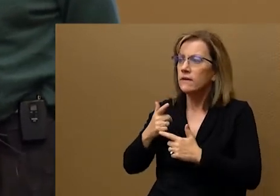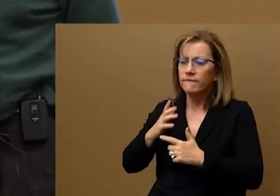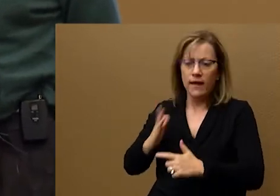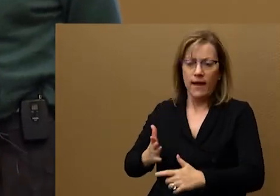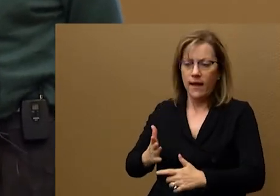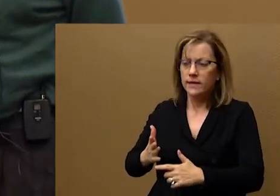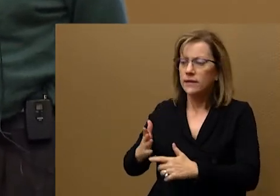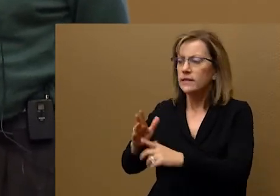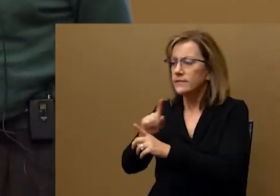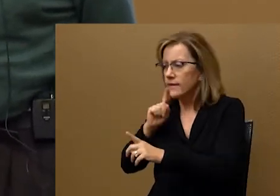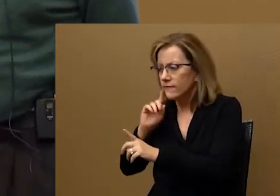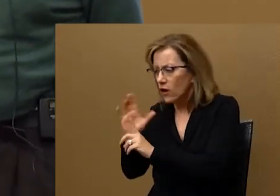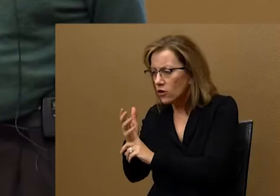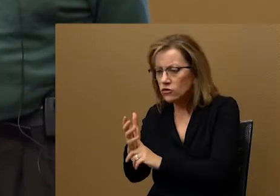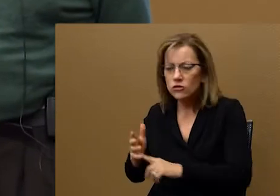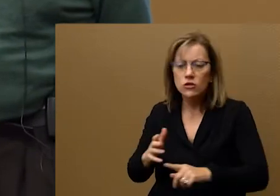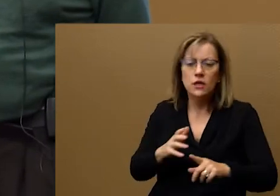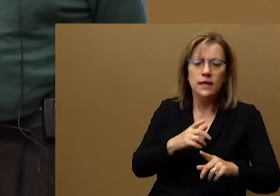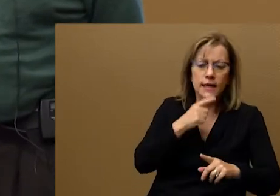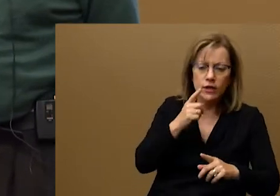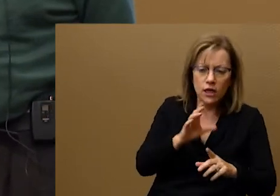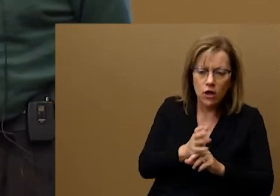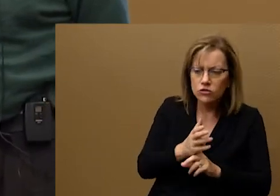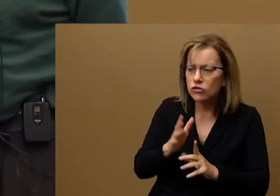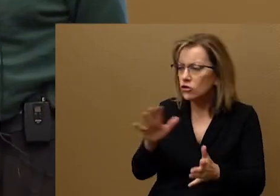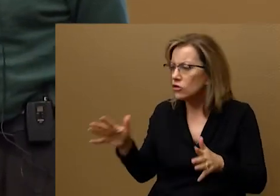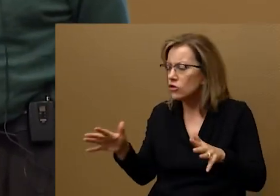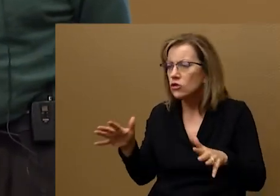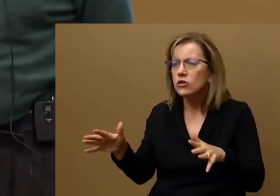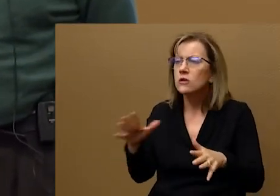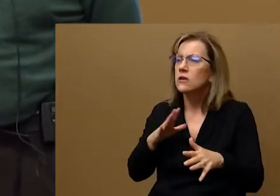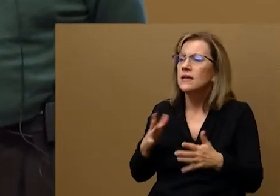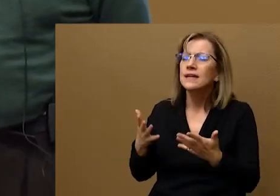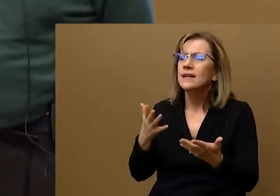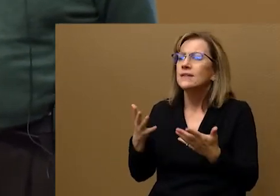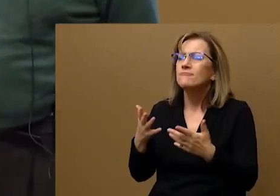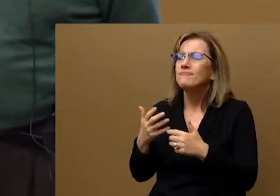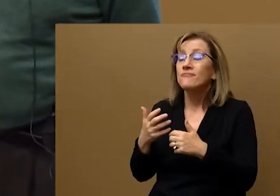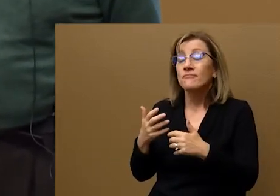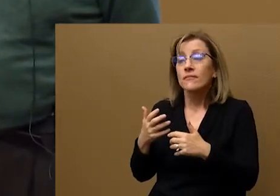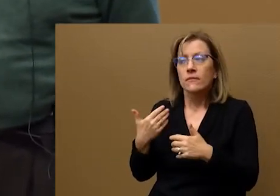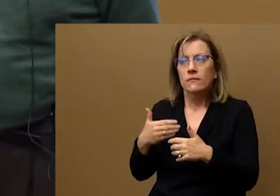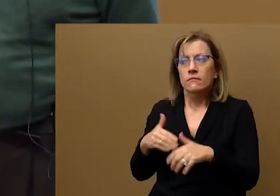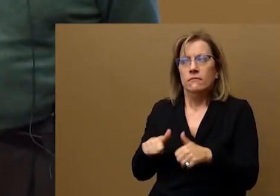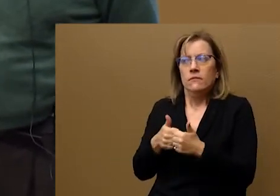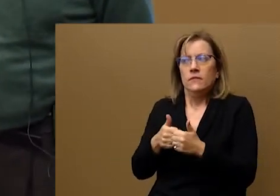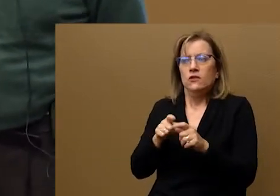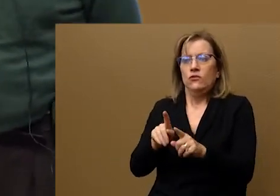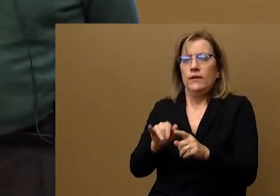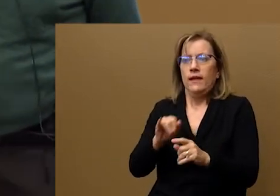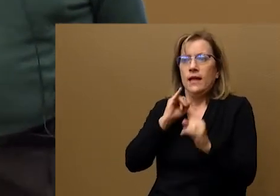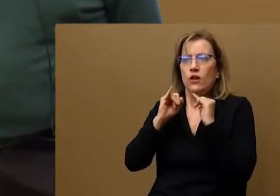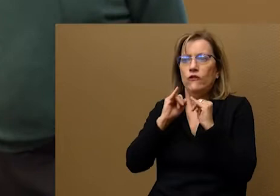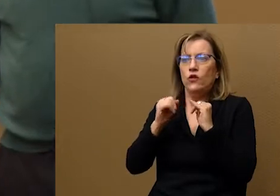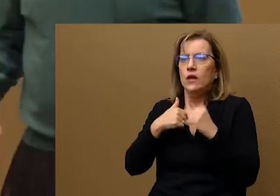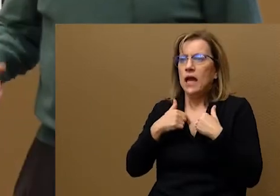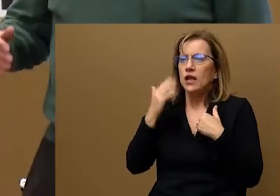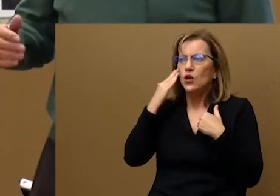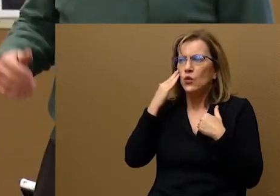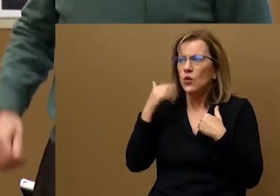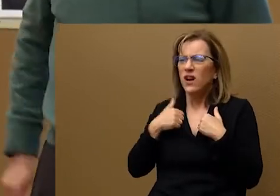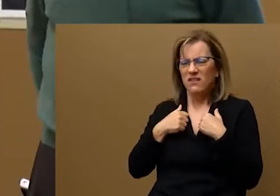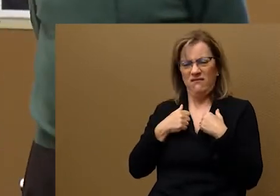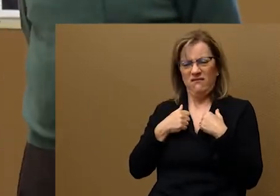between worlds without a culture, and as a result struggled. And so it was a challenge. And